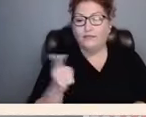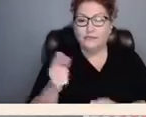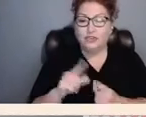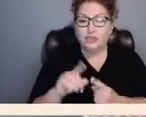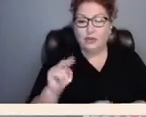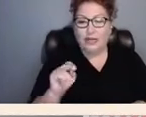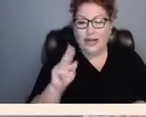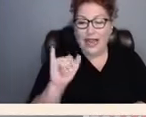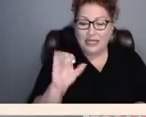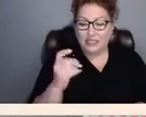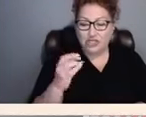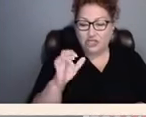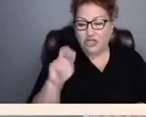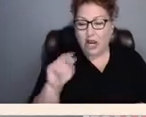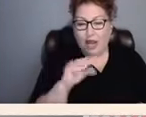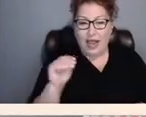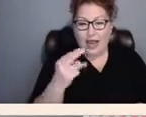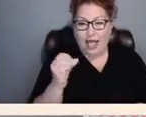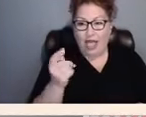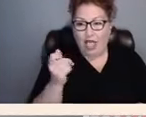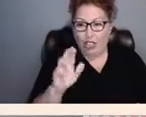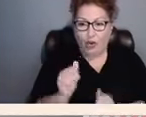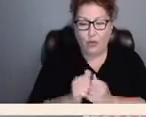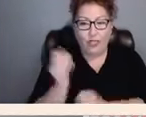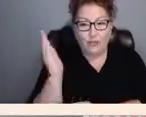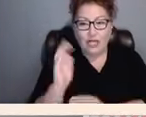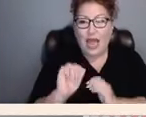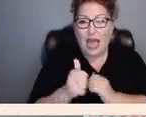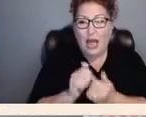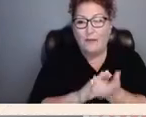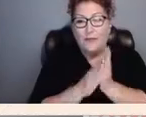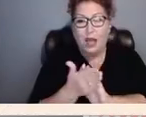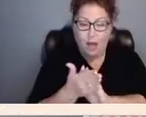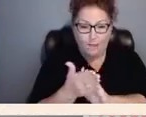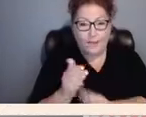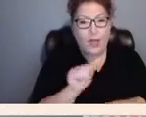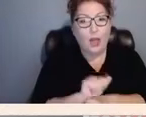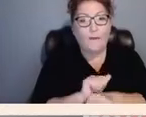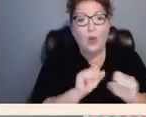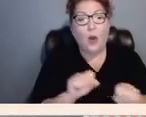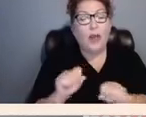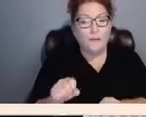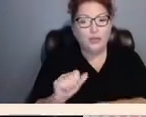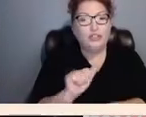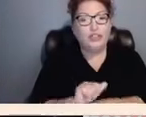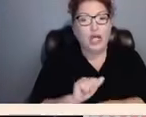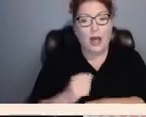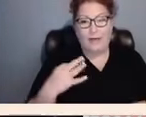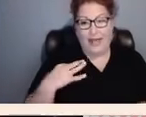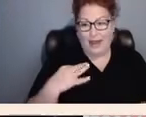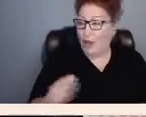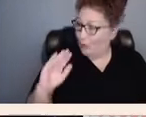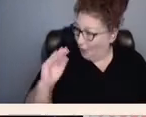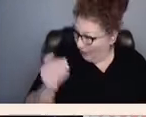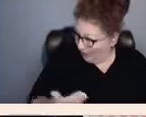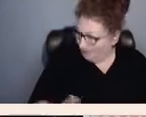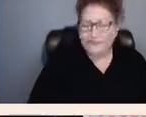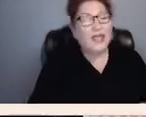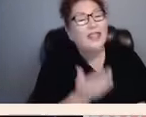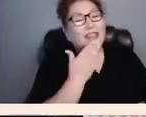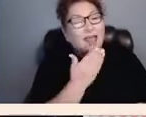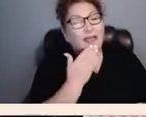Heather with this morning's presentation, How to Become an Employable Job Candidate. Welcome. Thank you very much. This is